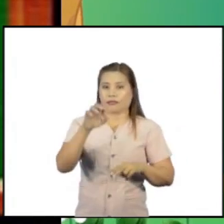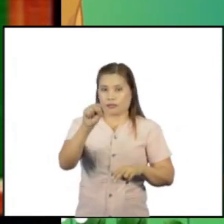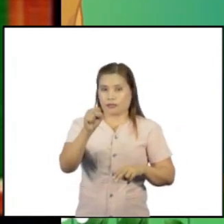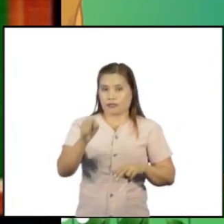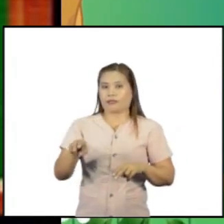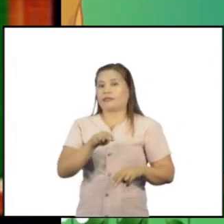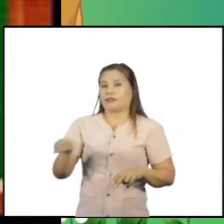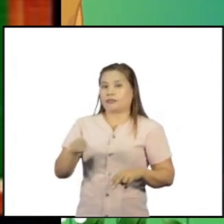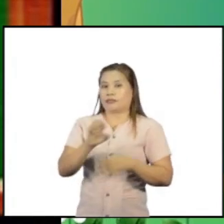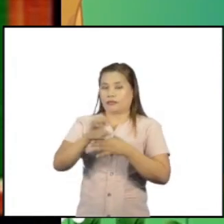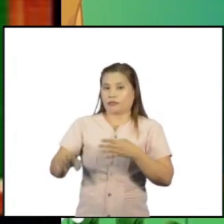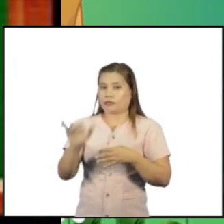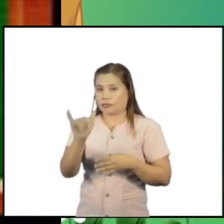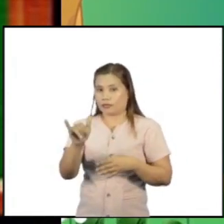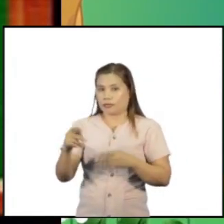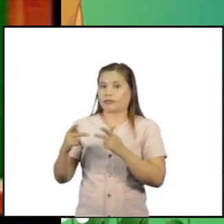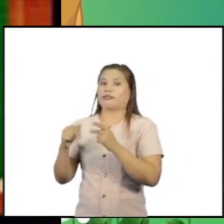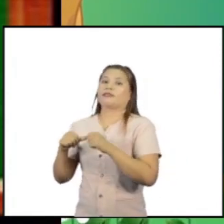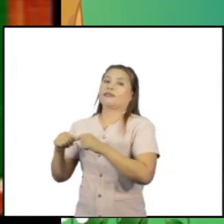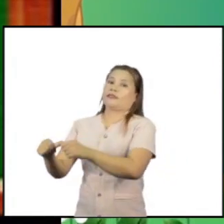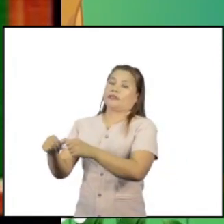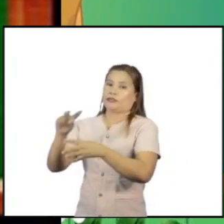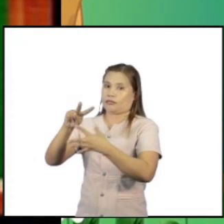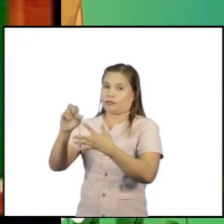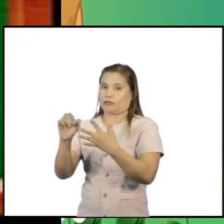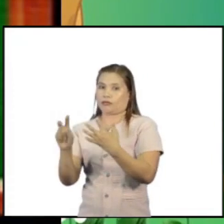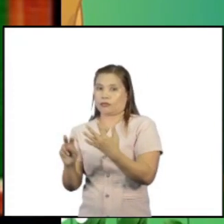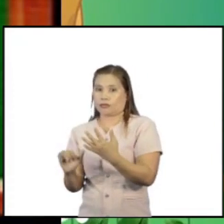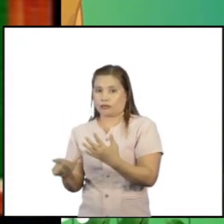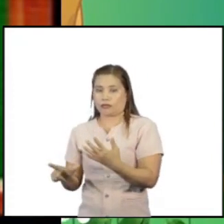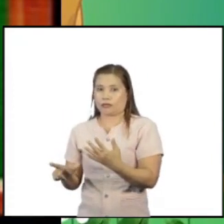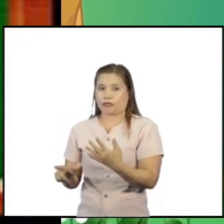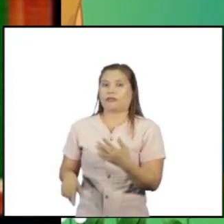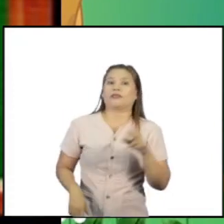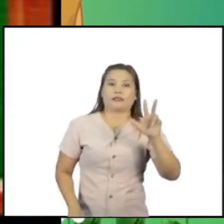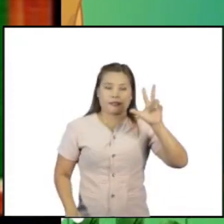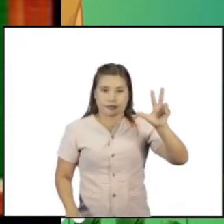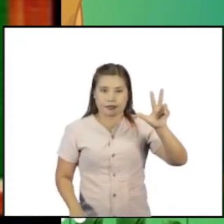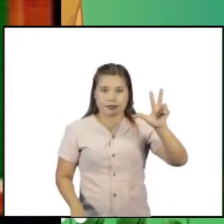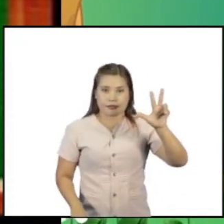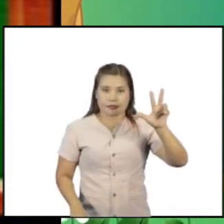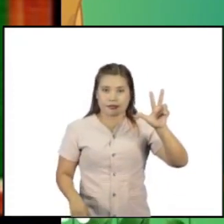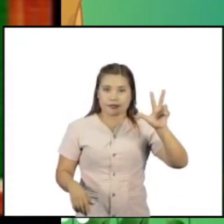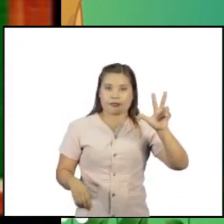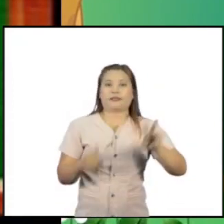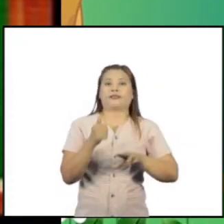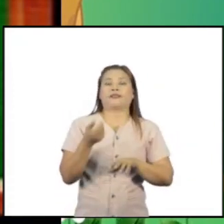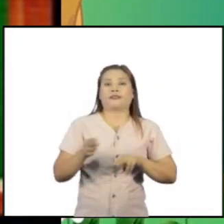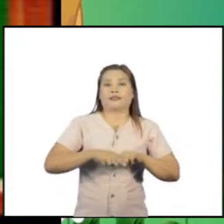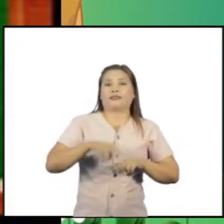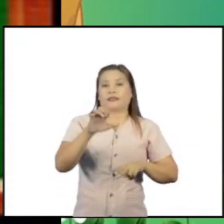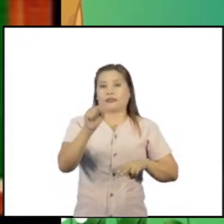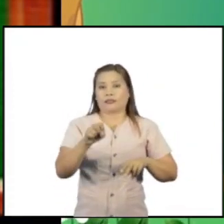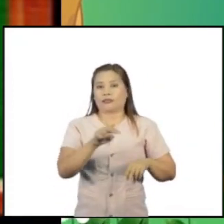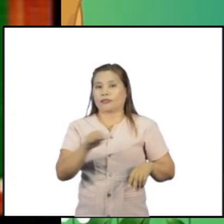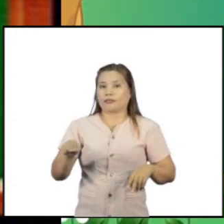s to nouns ending in y preceded by a vowel. Number 3, add es to